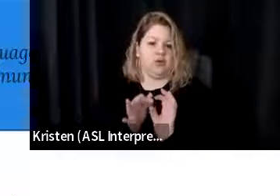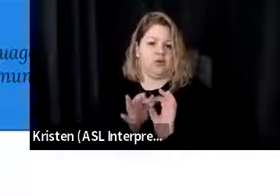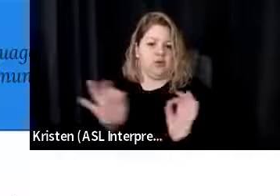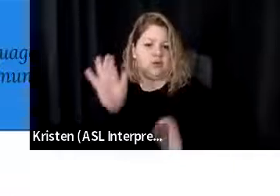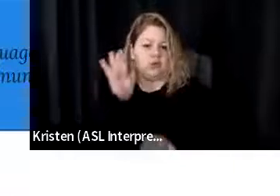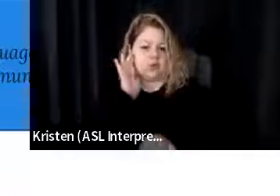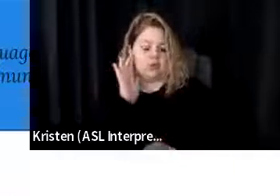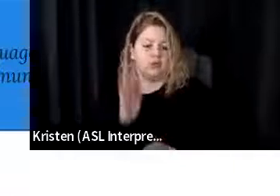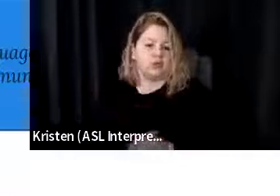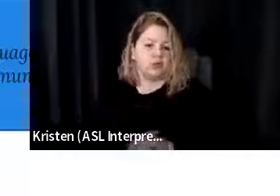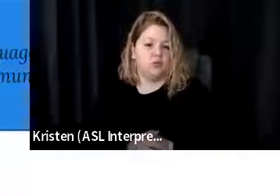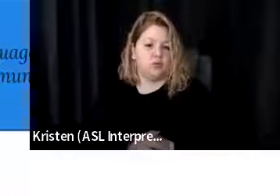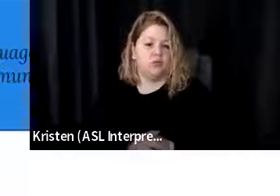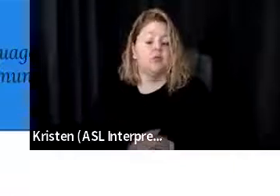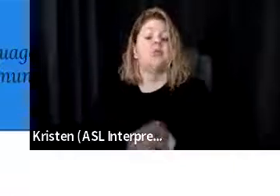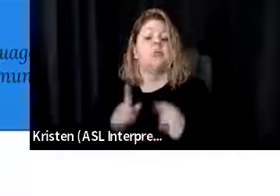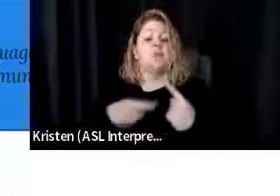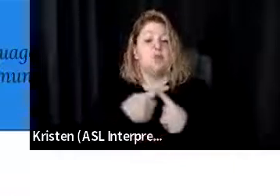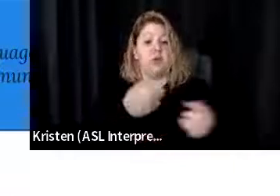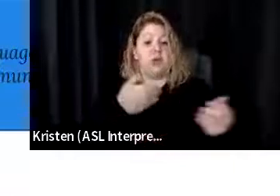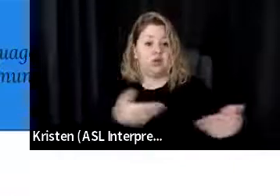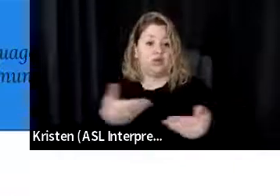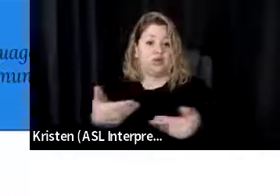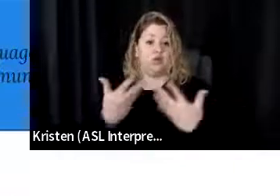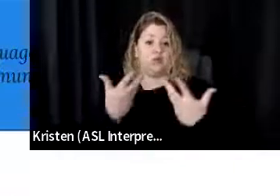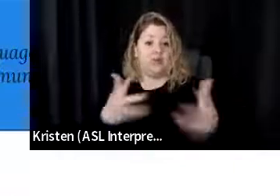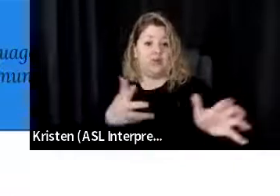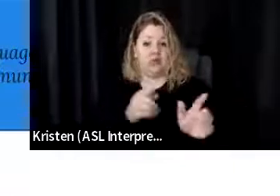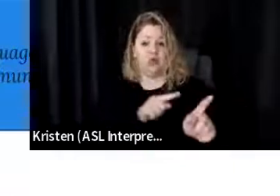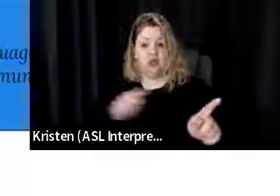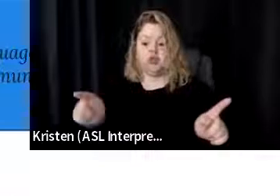those channels so everybody can opt in if you need.